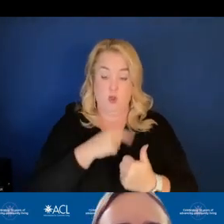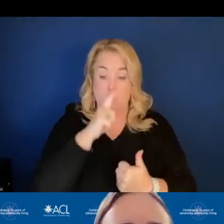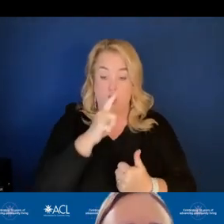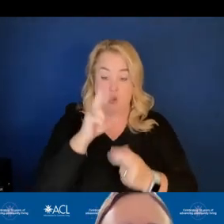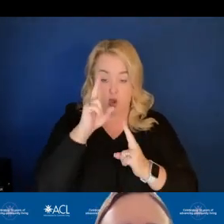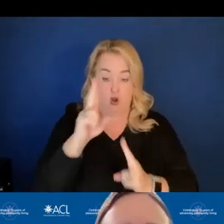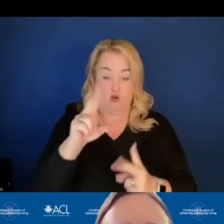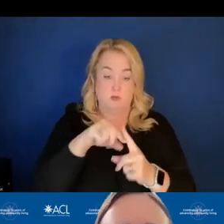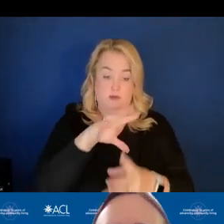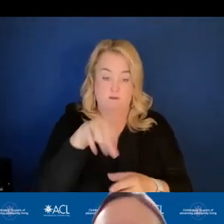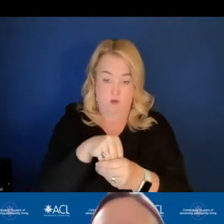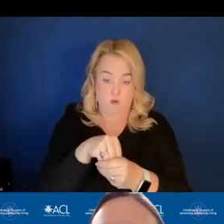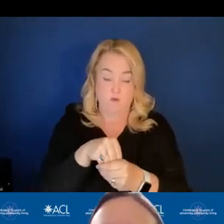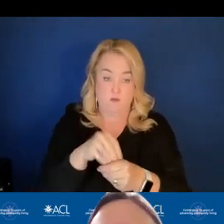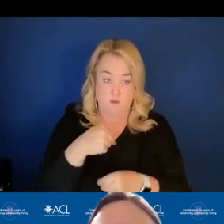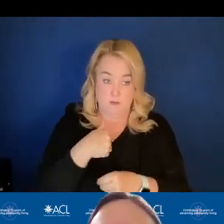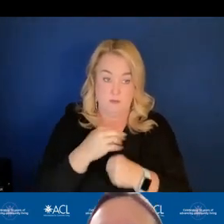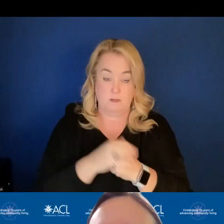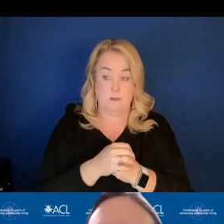in this work.